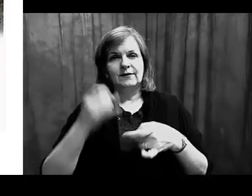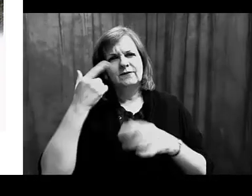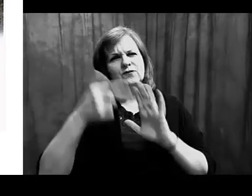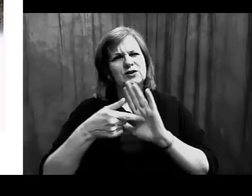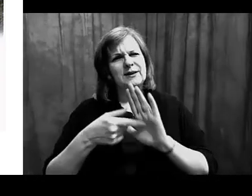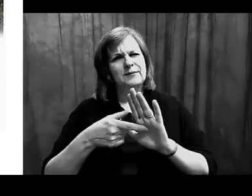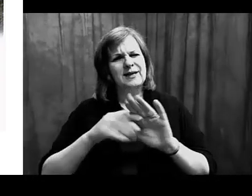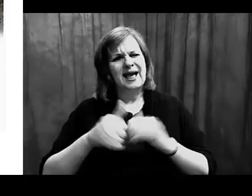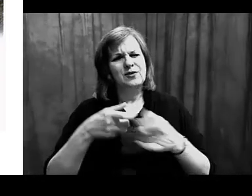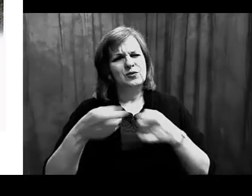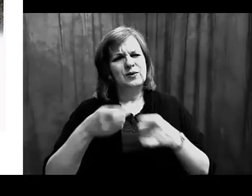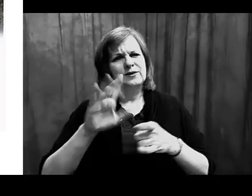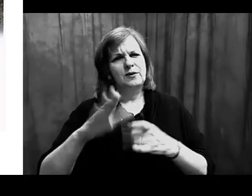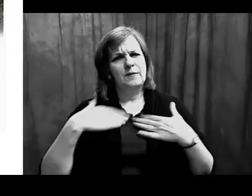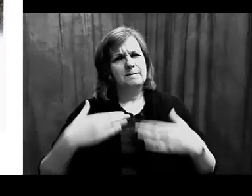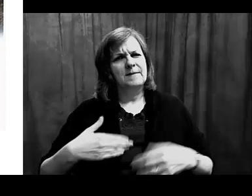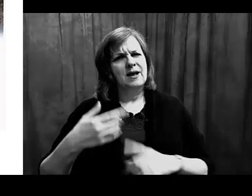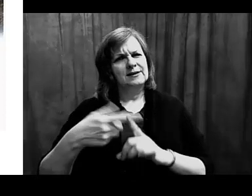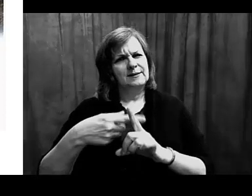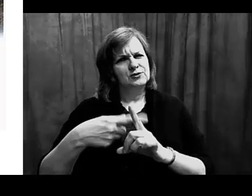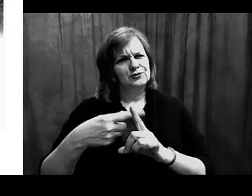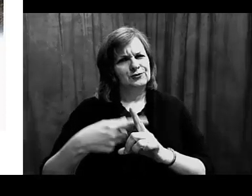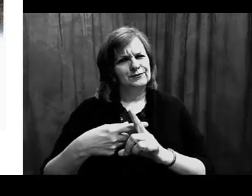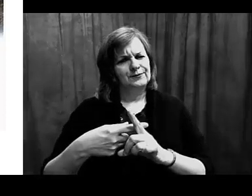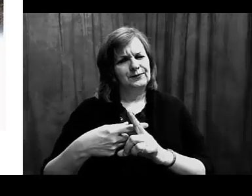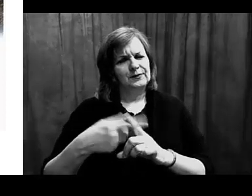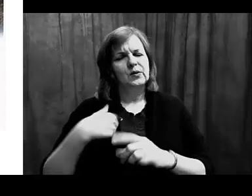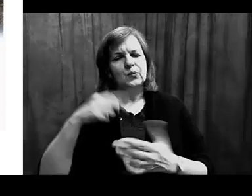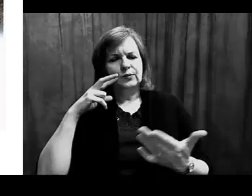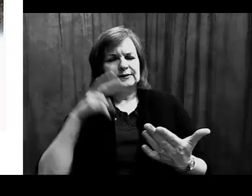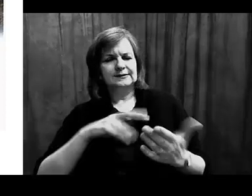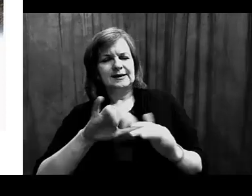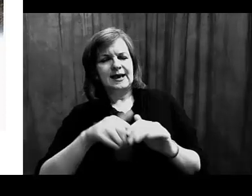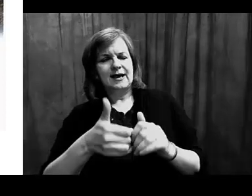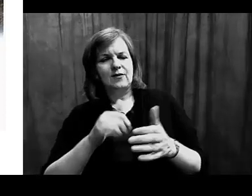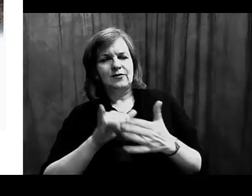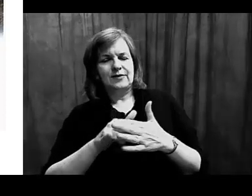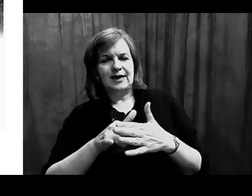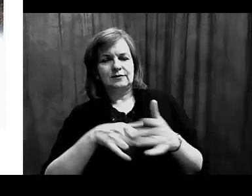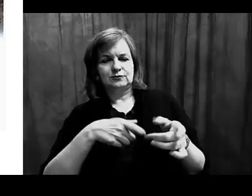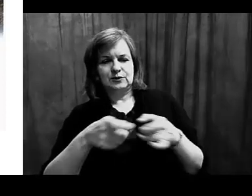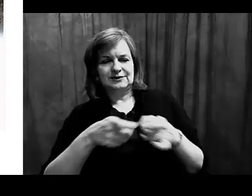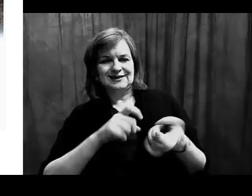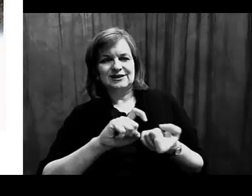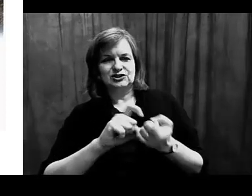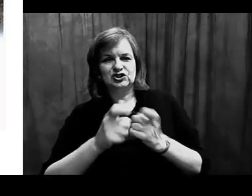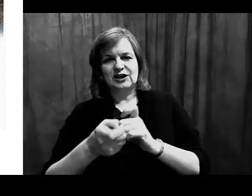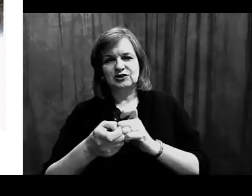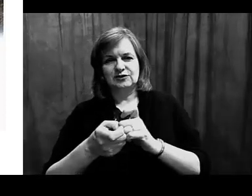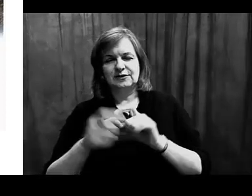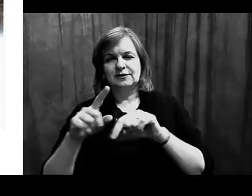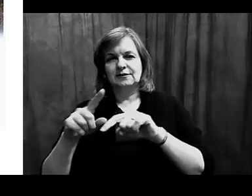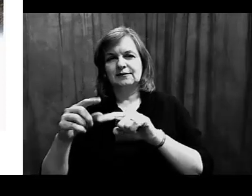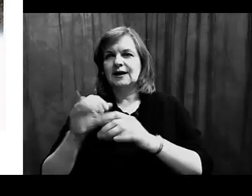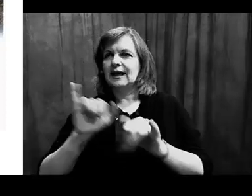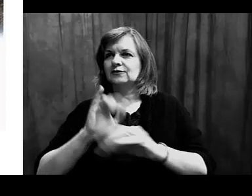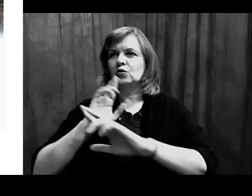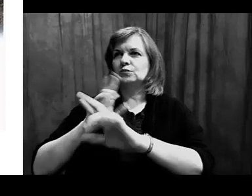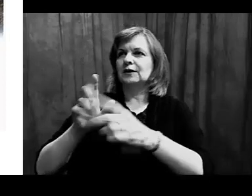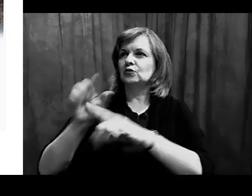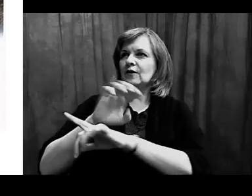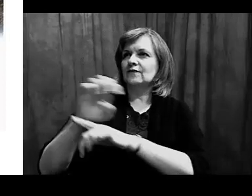you regulate your body temperature? We'll look at that and think about how that changes in response to your